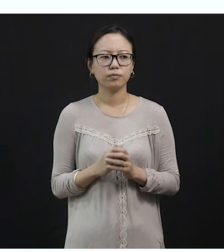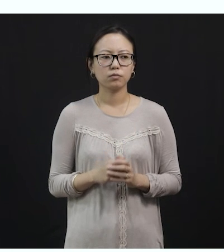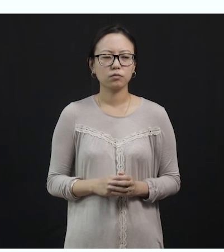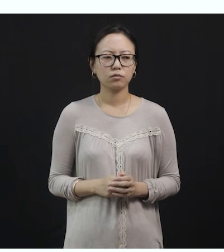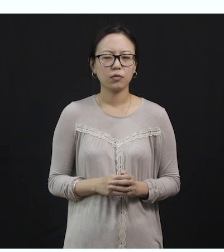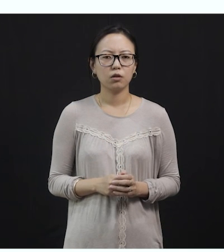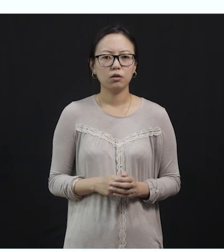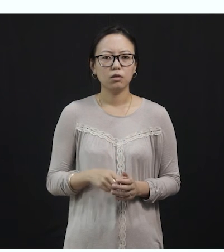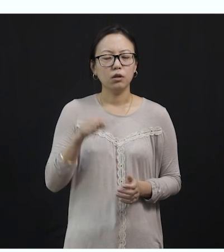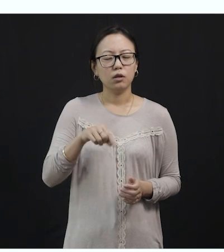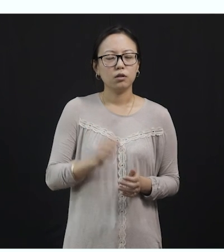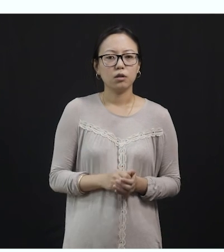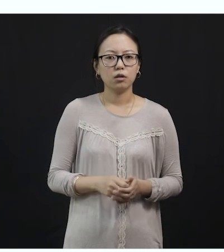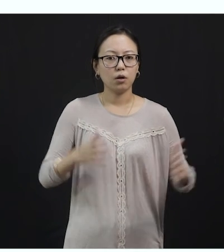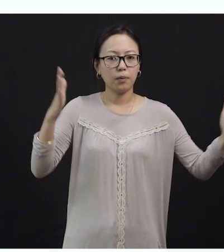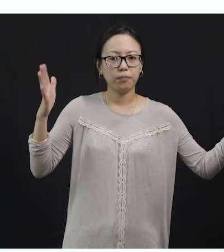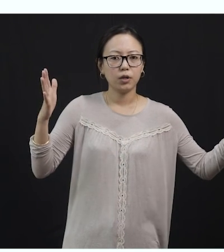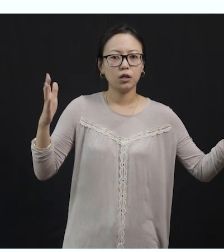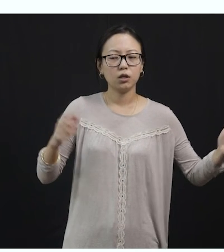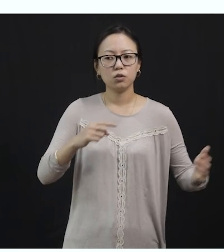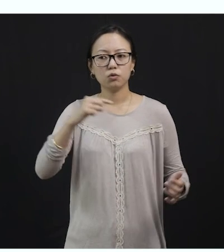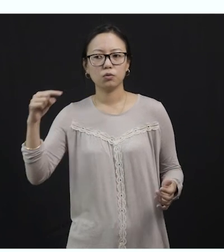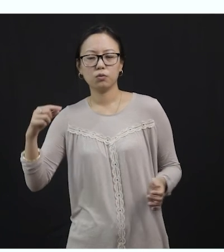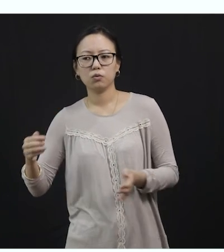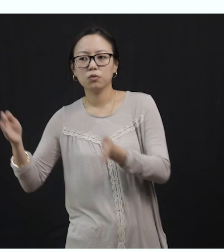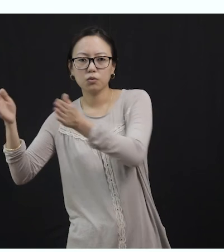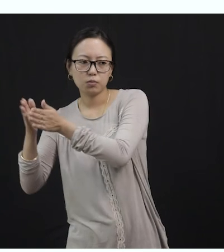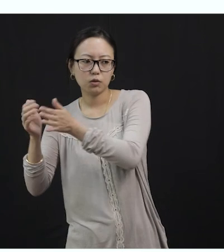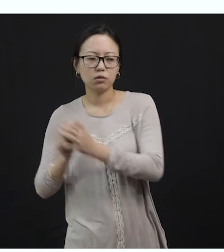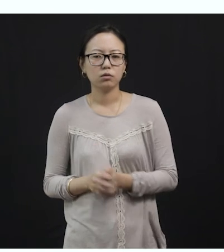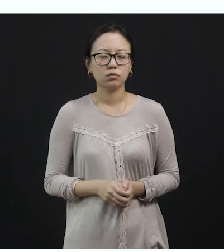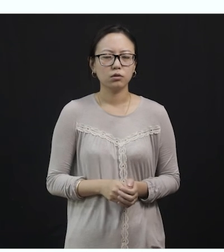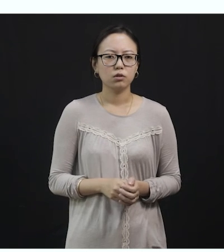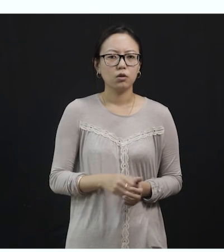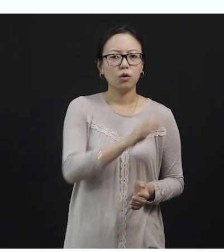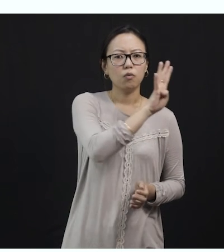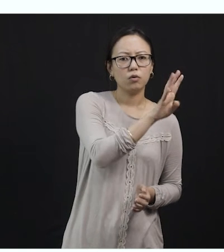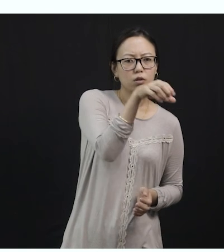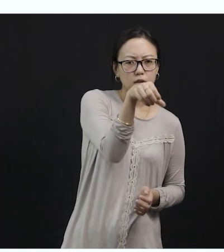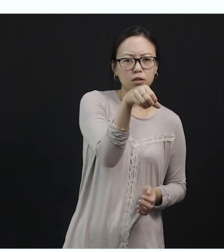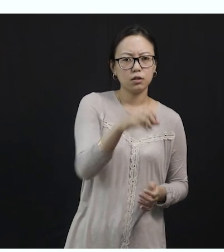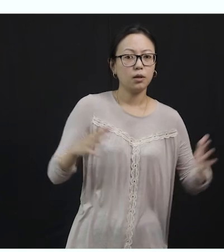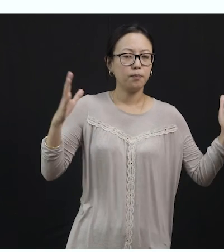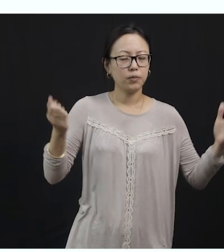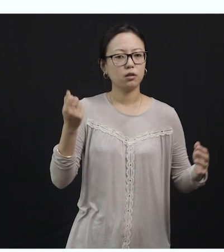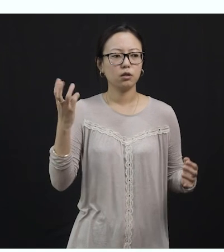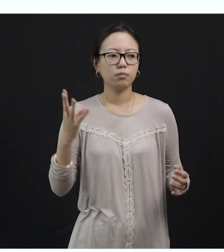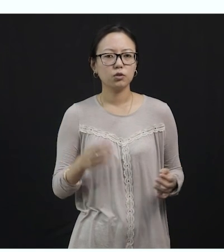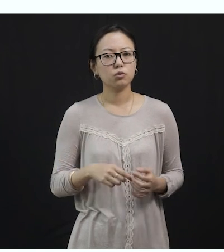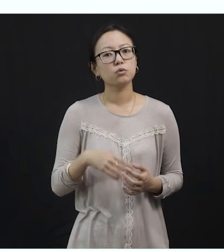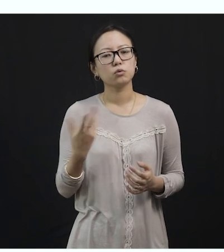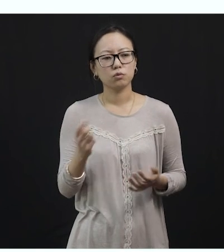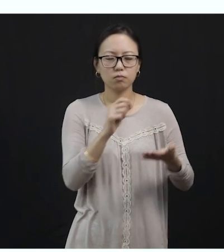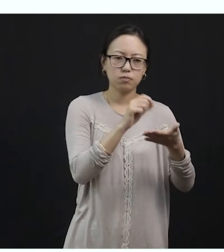check these numbers here, you will see that 49 is the biggest. So we have 49 here. The next biggest number is